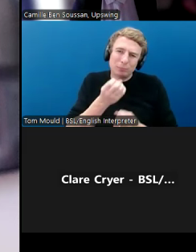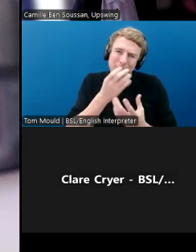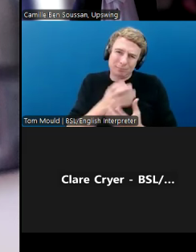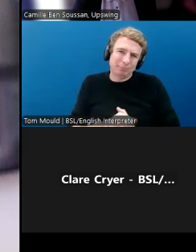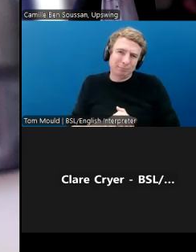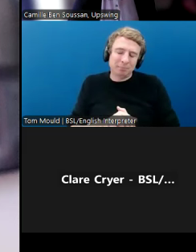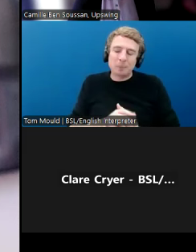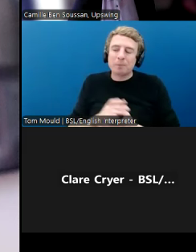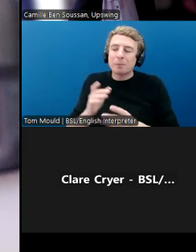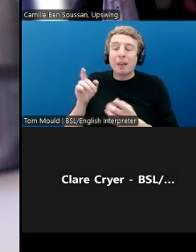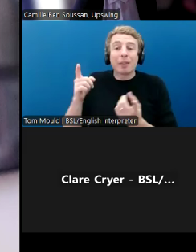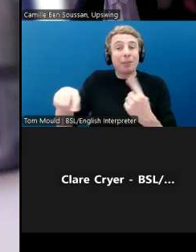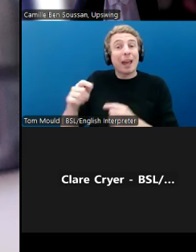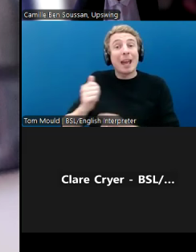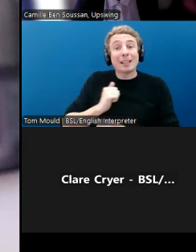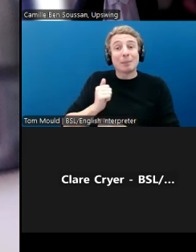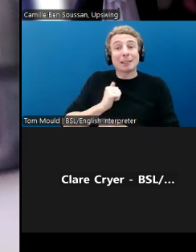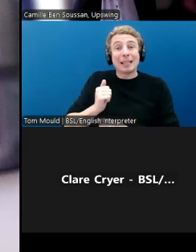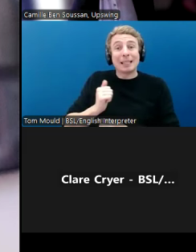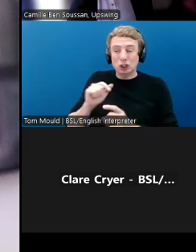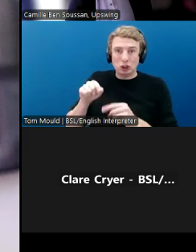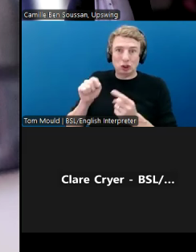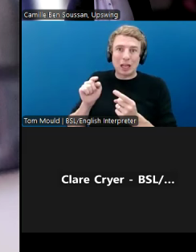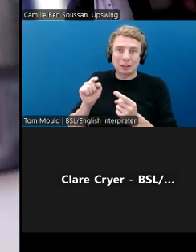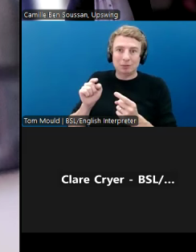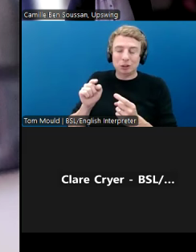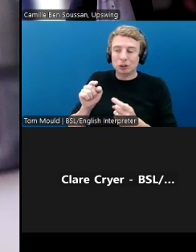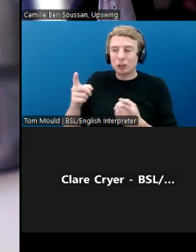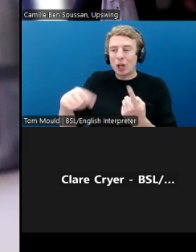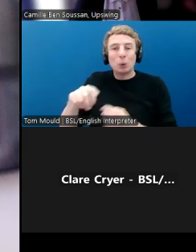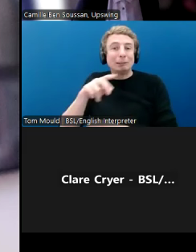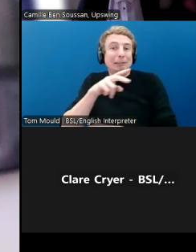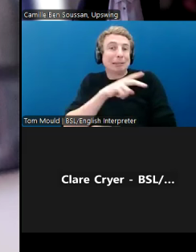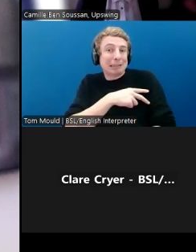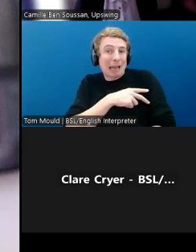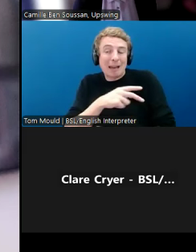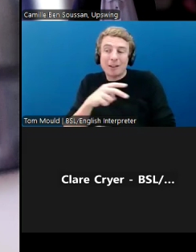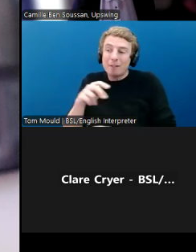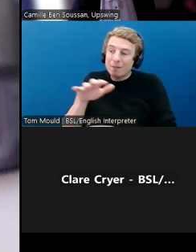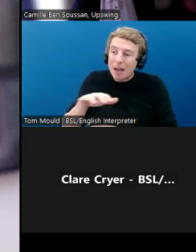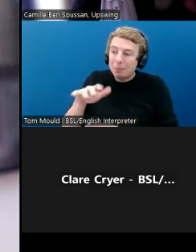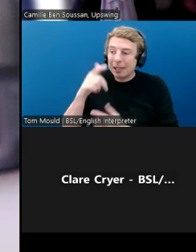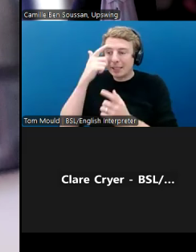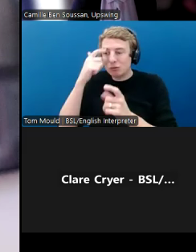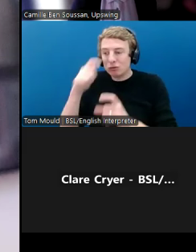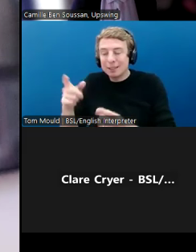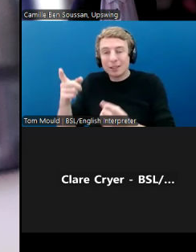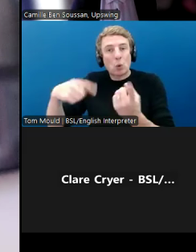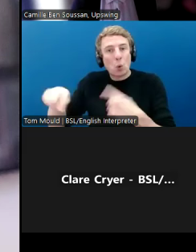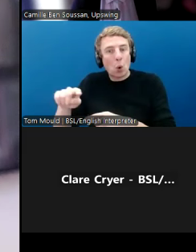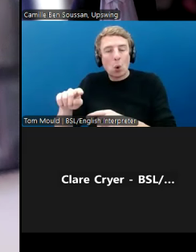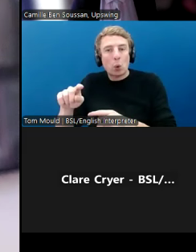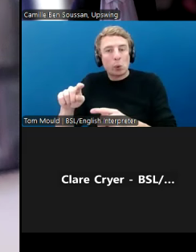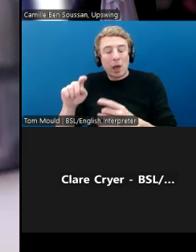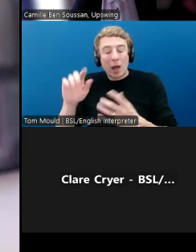the care home. And when I say people, it was everybody. The staff, the families, and the residents.